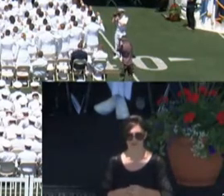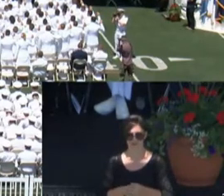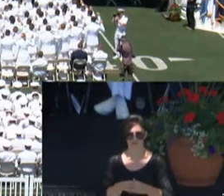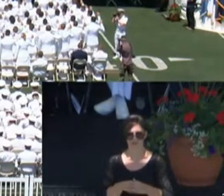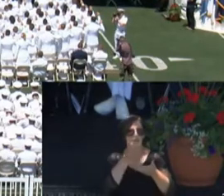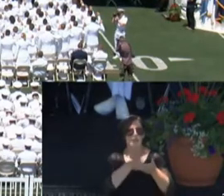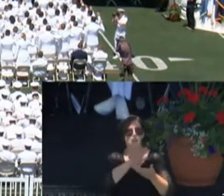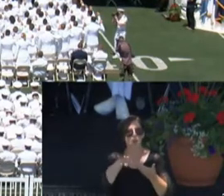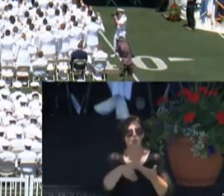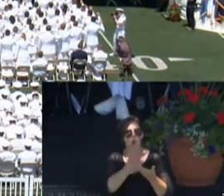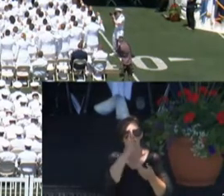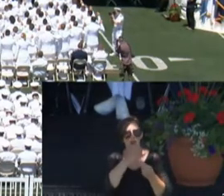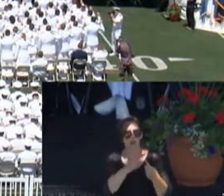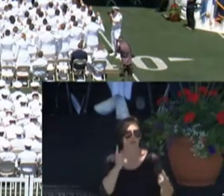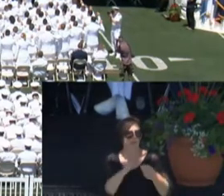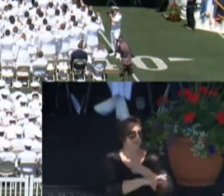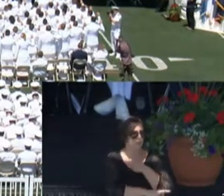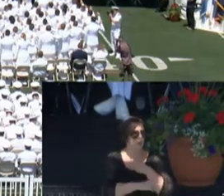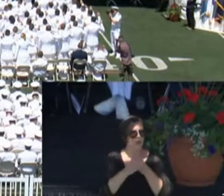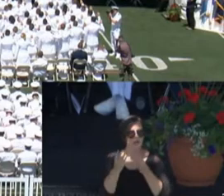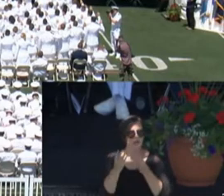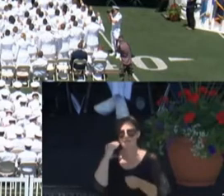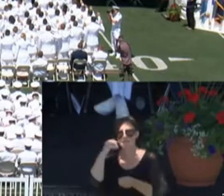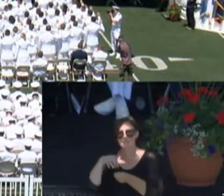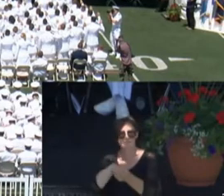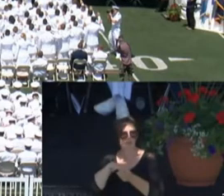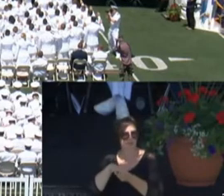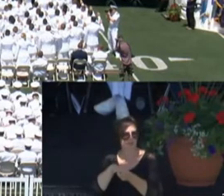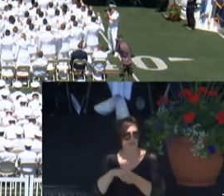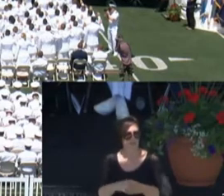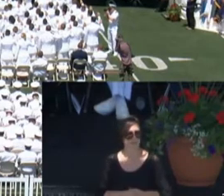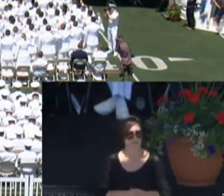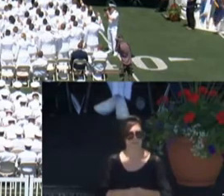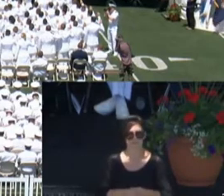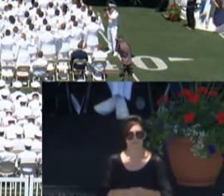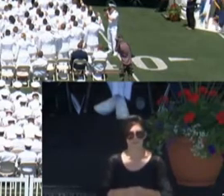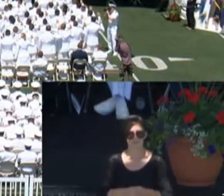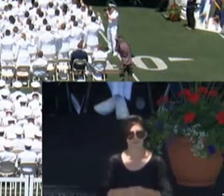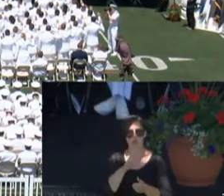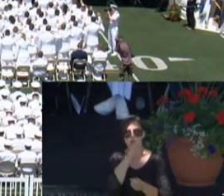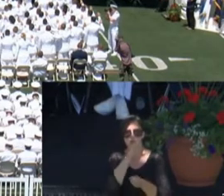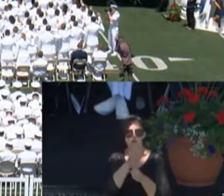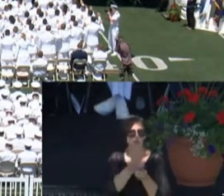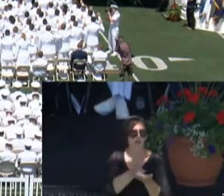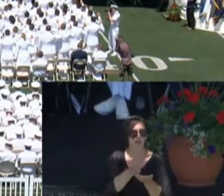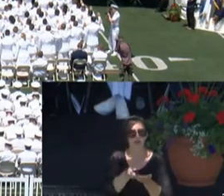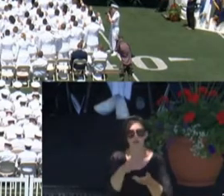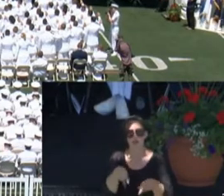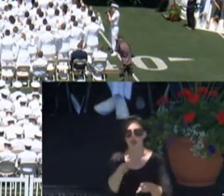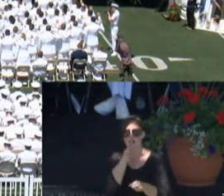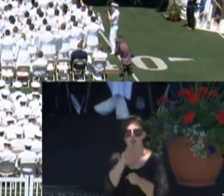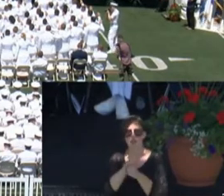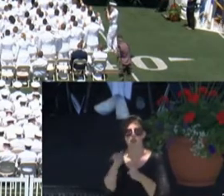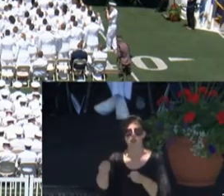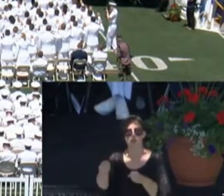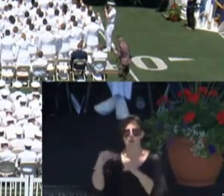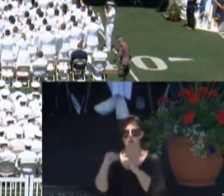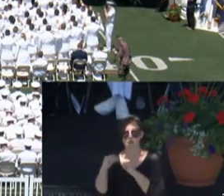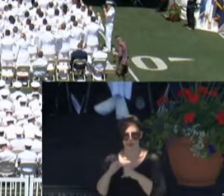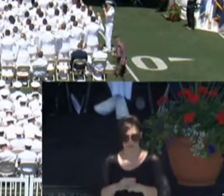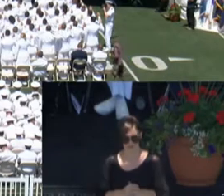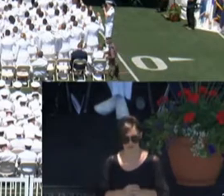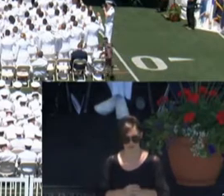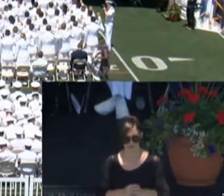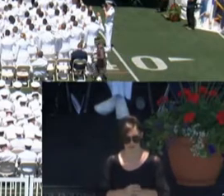against all enemies, foreign and domestic. I will bear true faith and allegiance to the same,